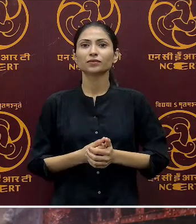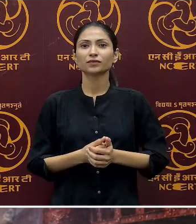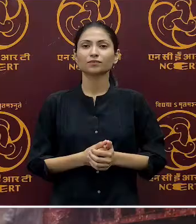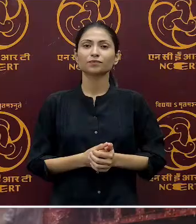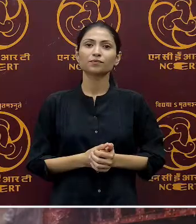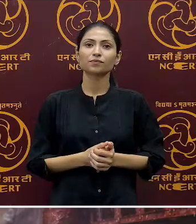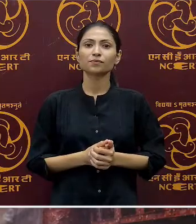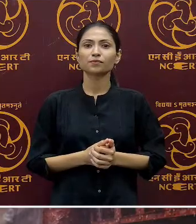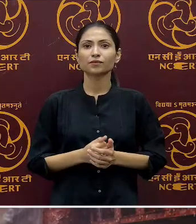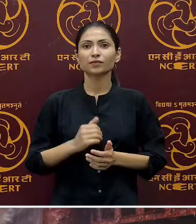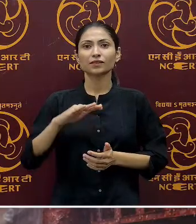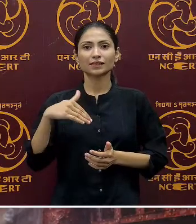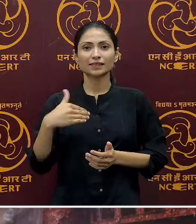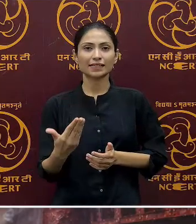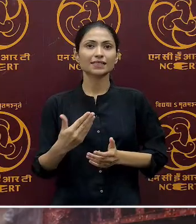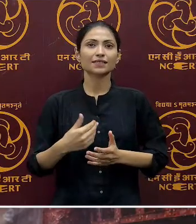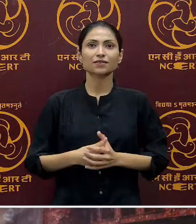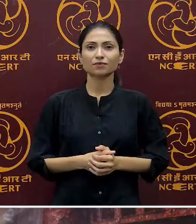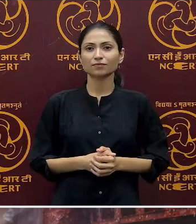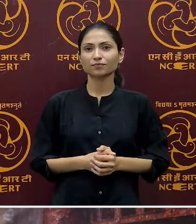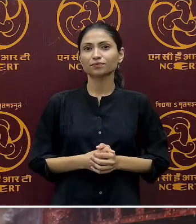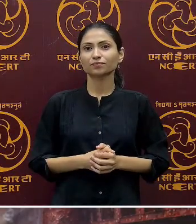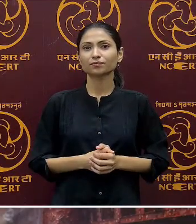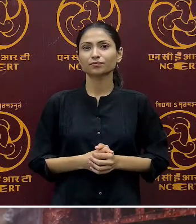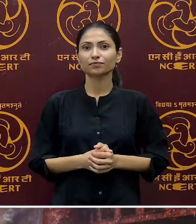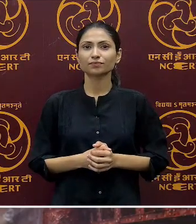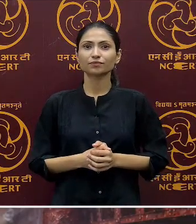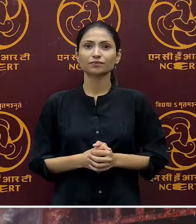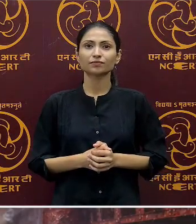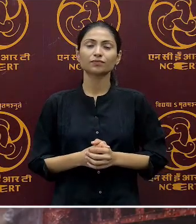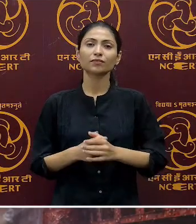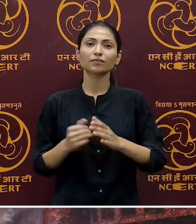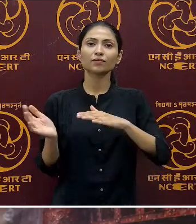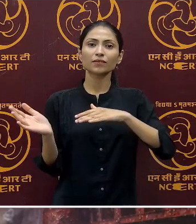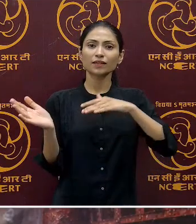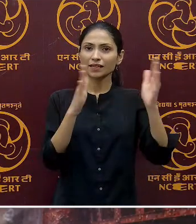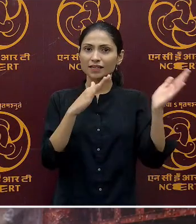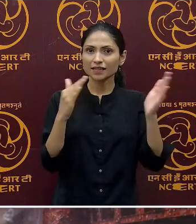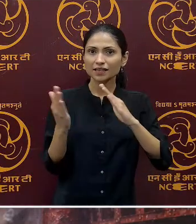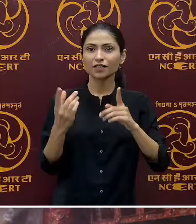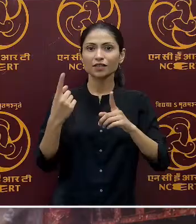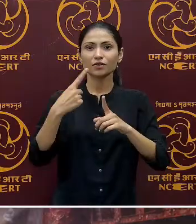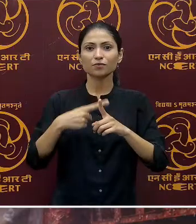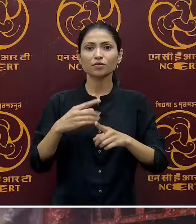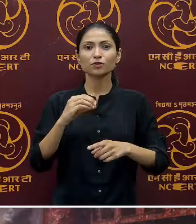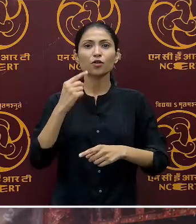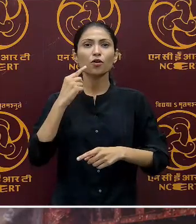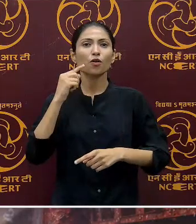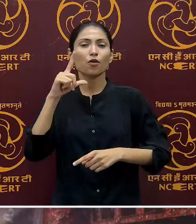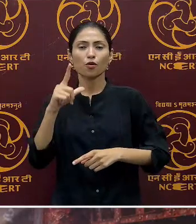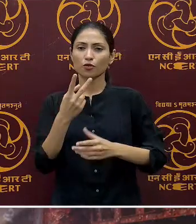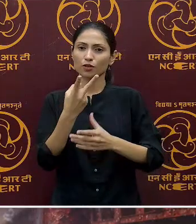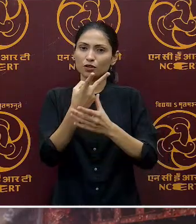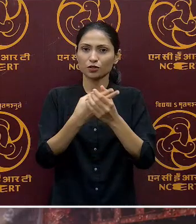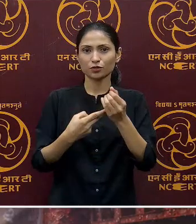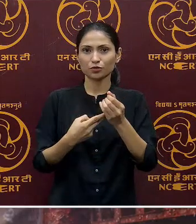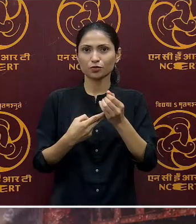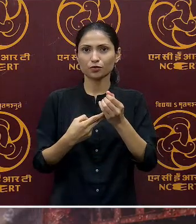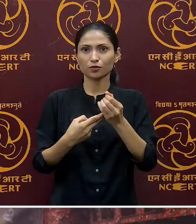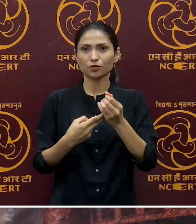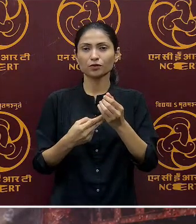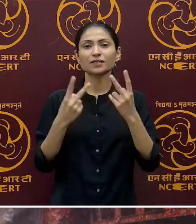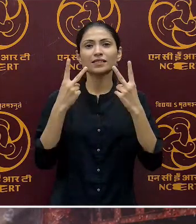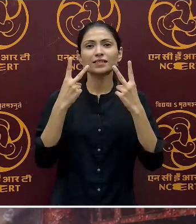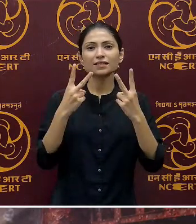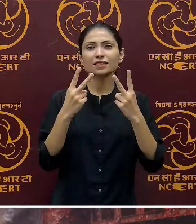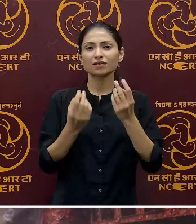next, the layer of oil in bottle B prevents the movement of the nail, evaporation of water, entry of air in water, heating of